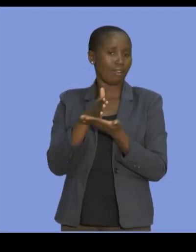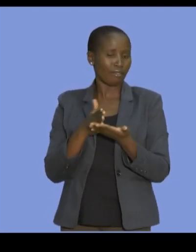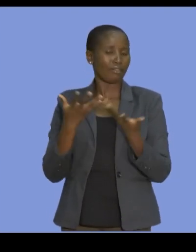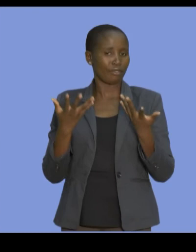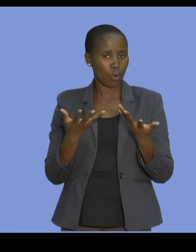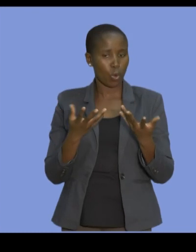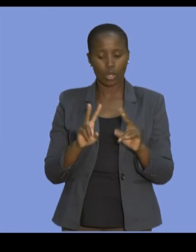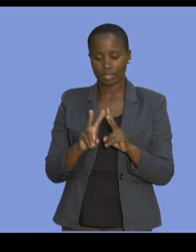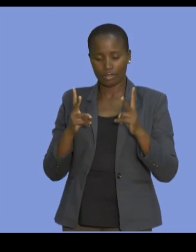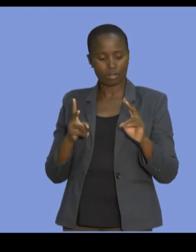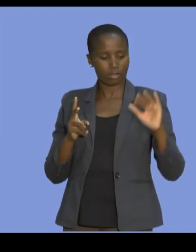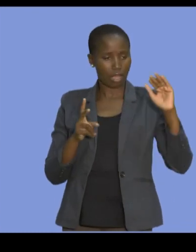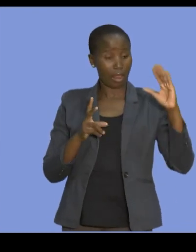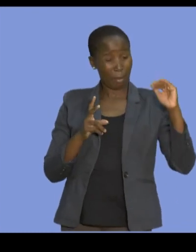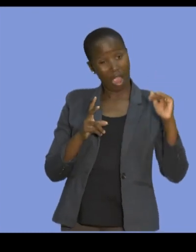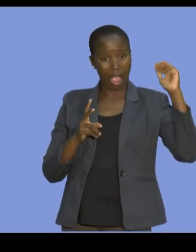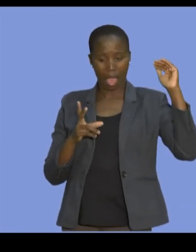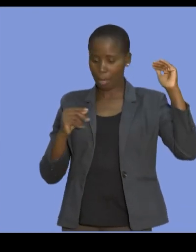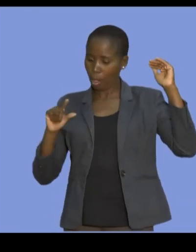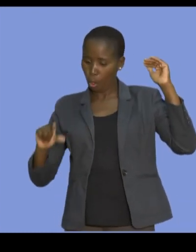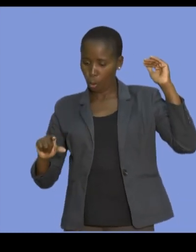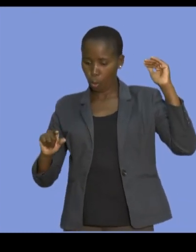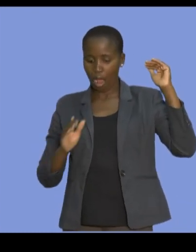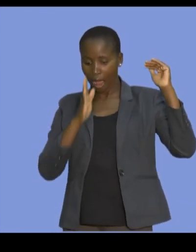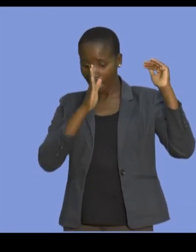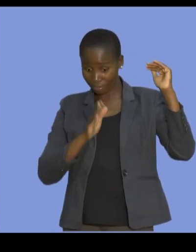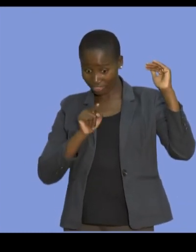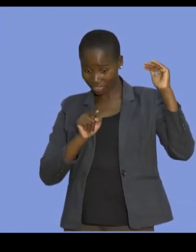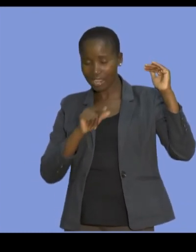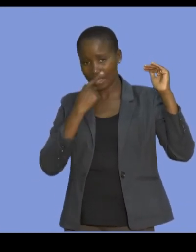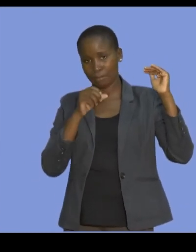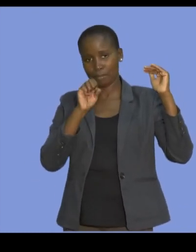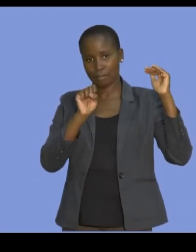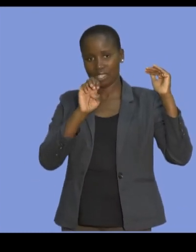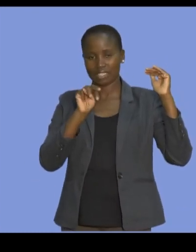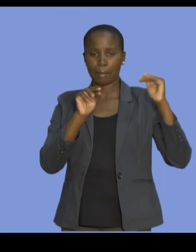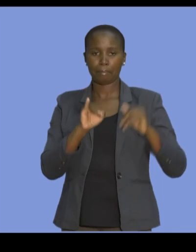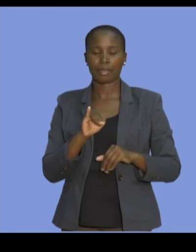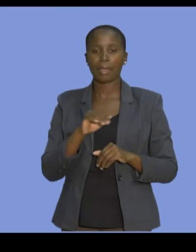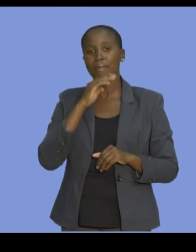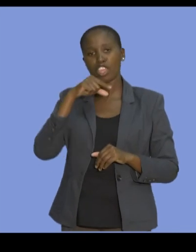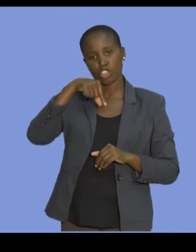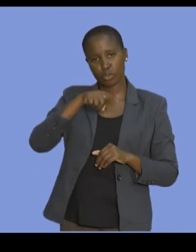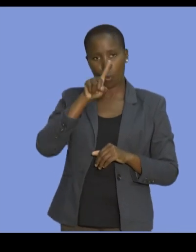lower quartile. The half difference between the Q1 and Q3.